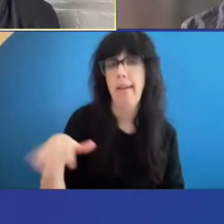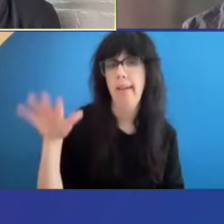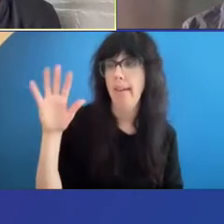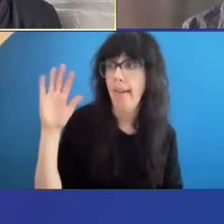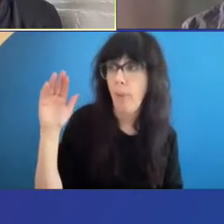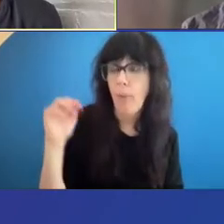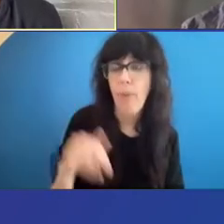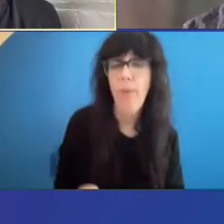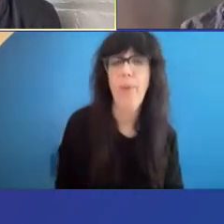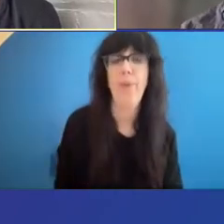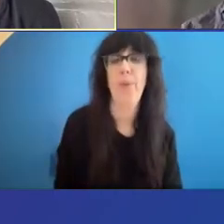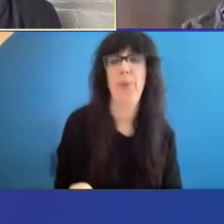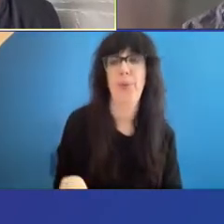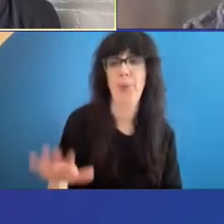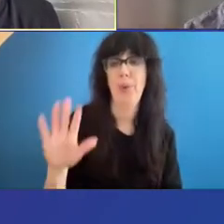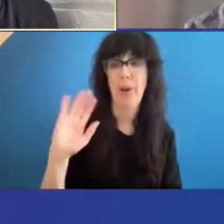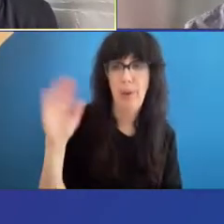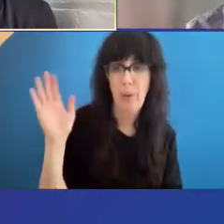Hello.